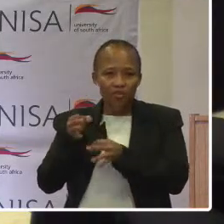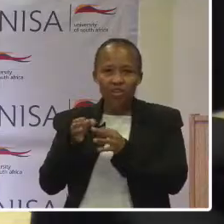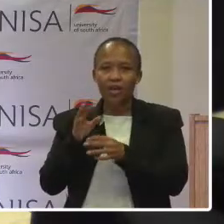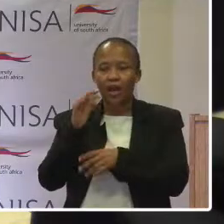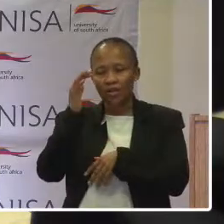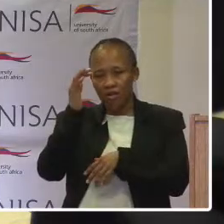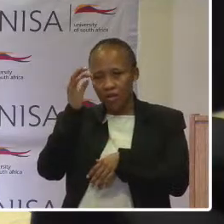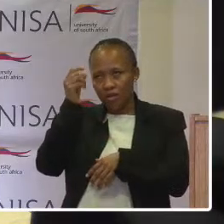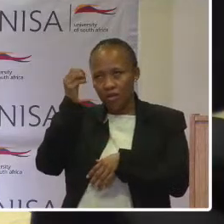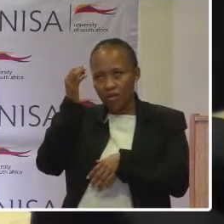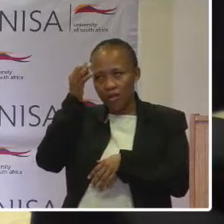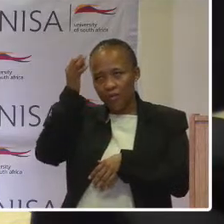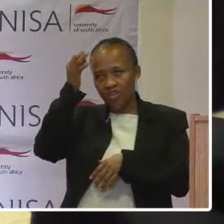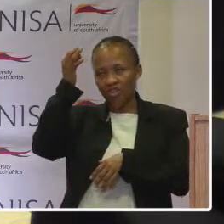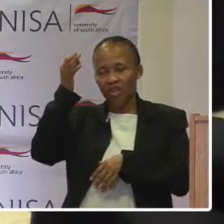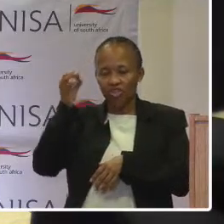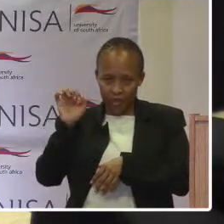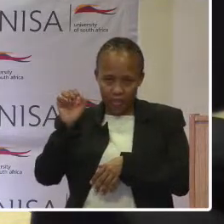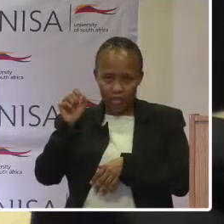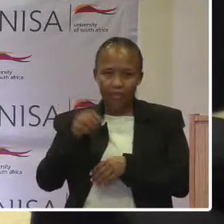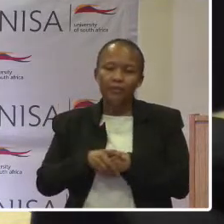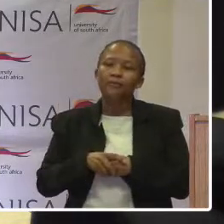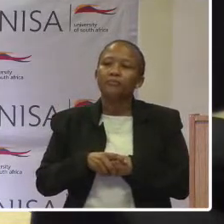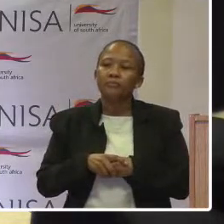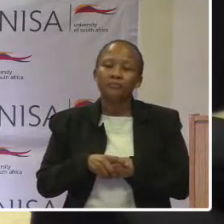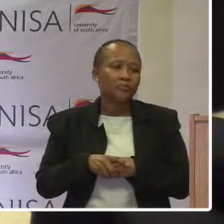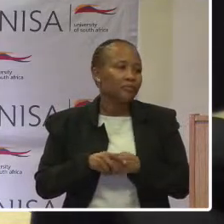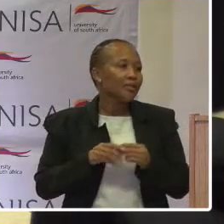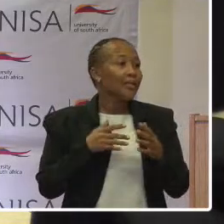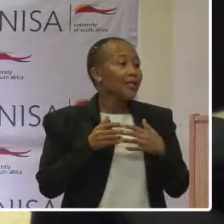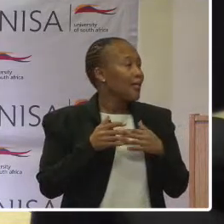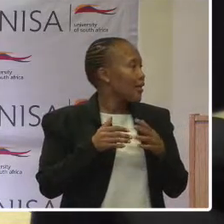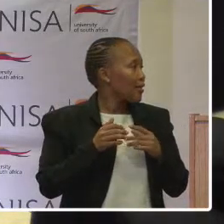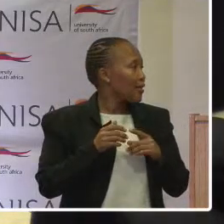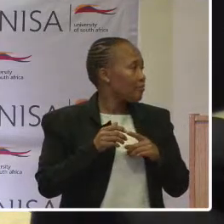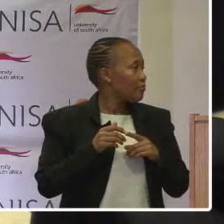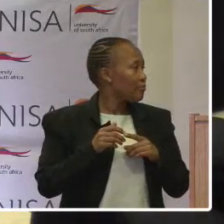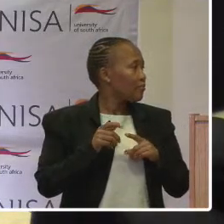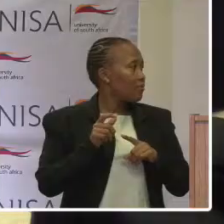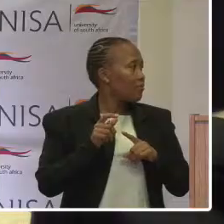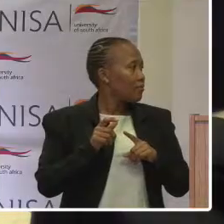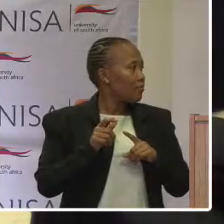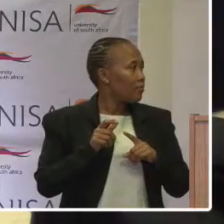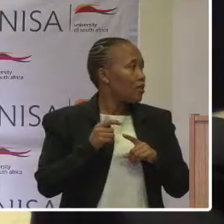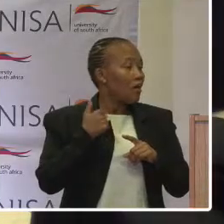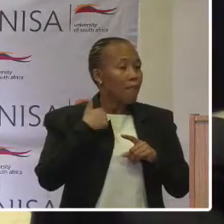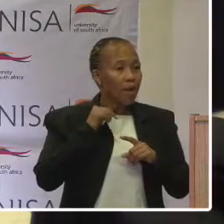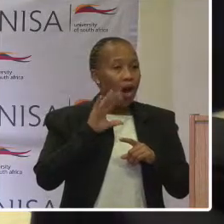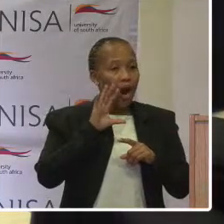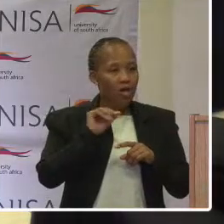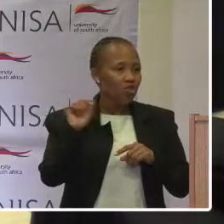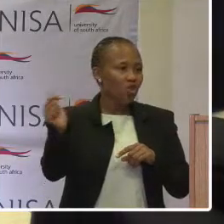everyone who has answered my question. And I'm going to ask the room again. Now, everyone.